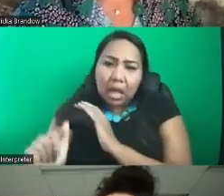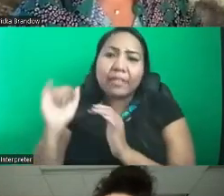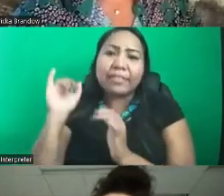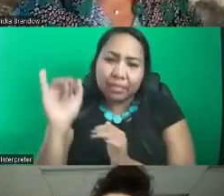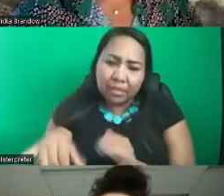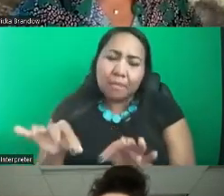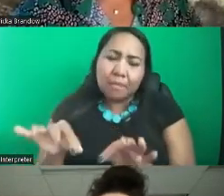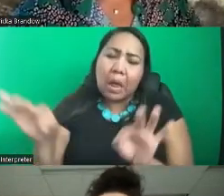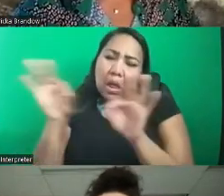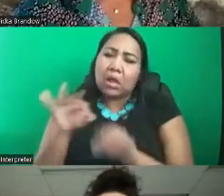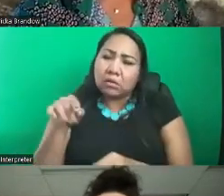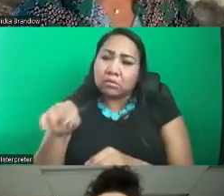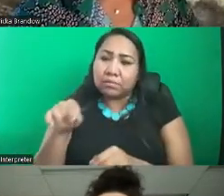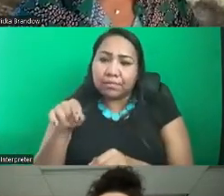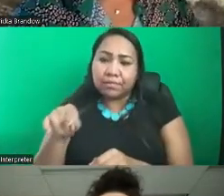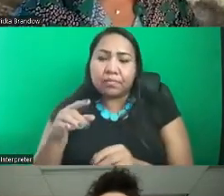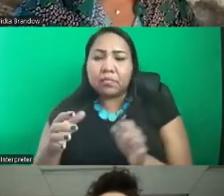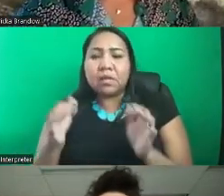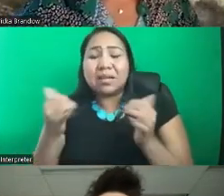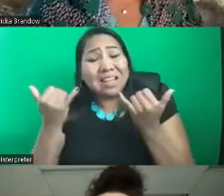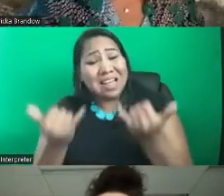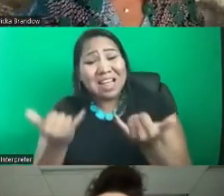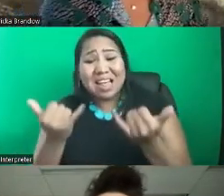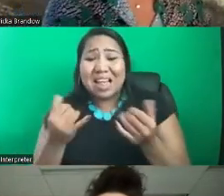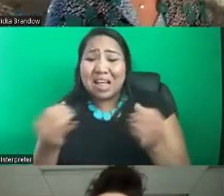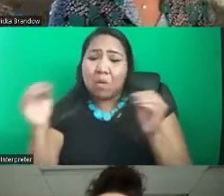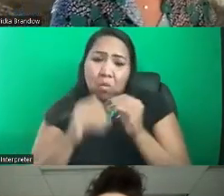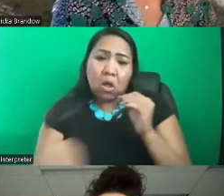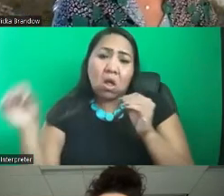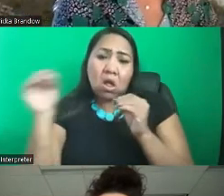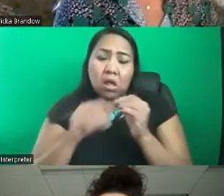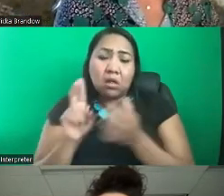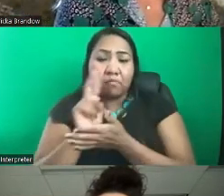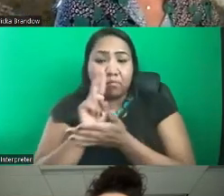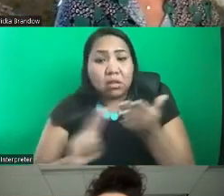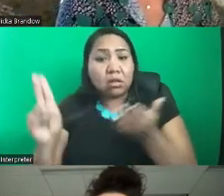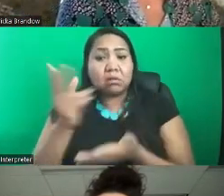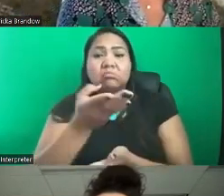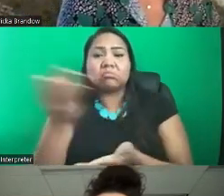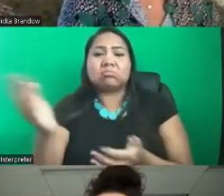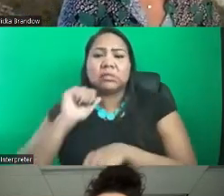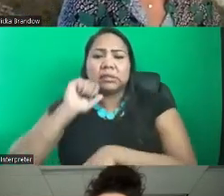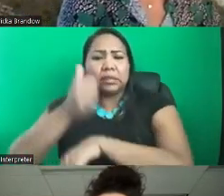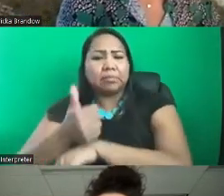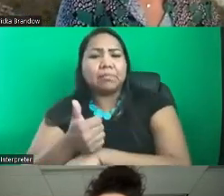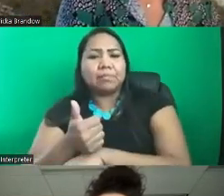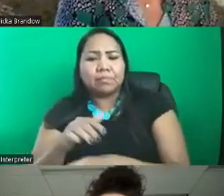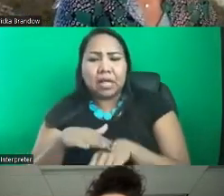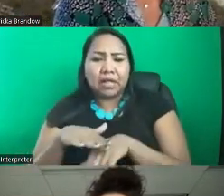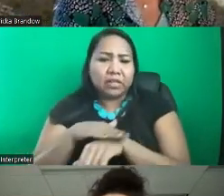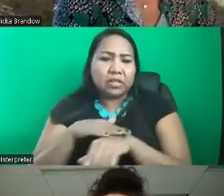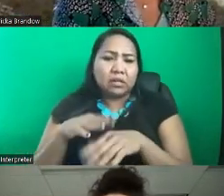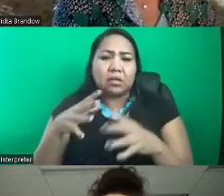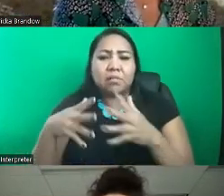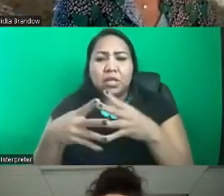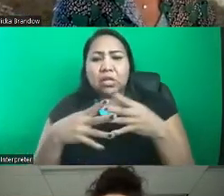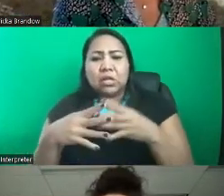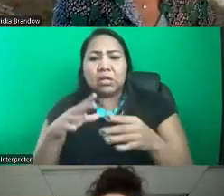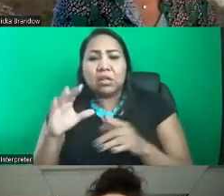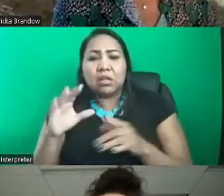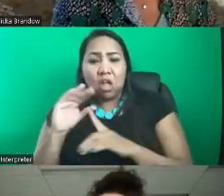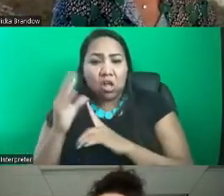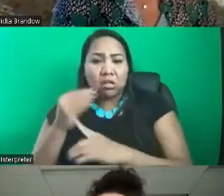universities now that are having Native American cultural centers that are promoting this idea of indigenizing